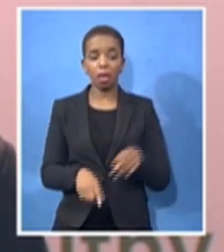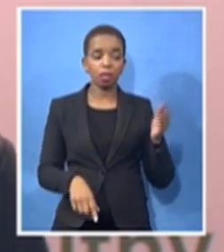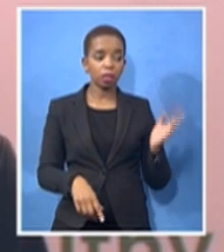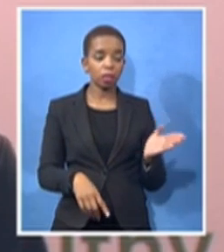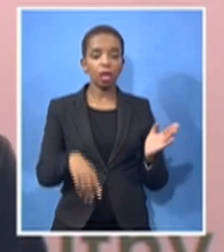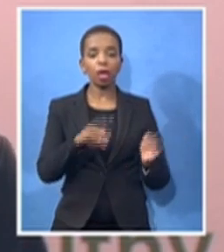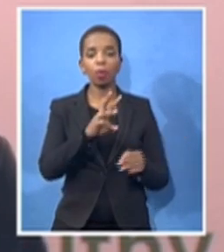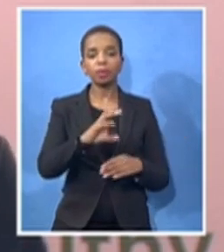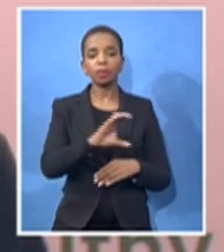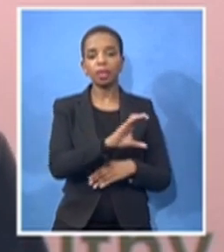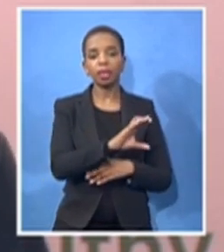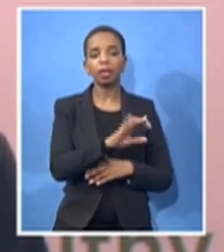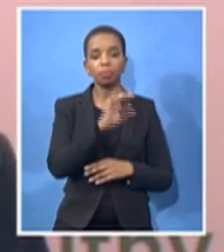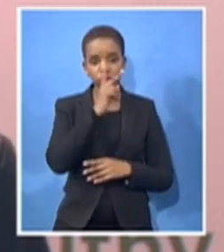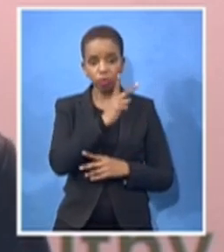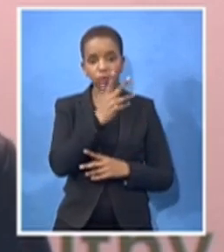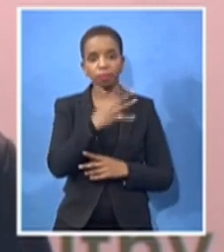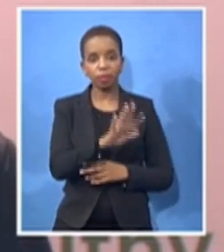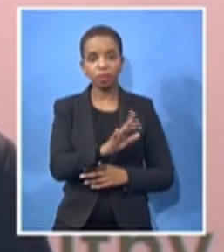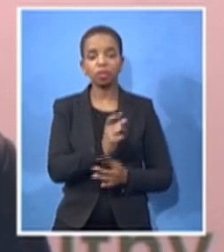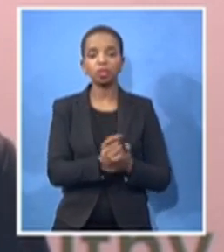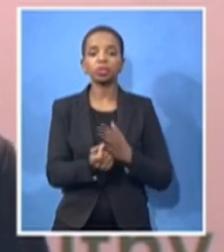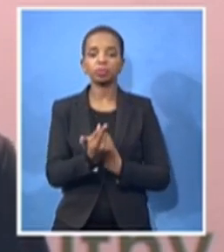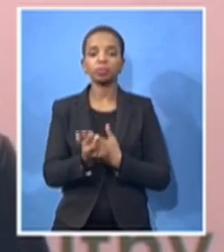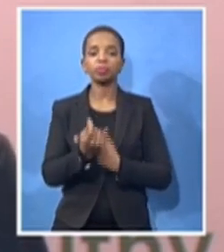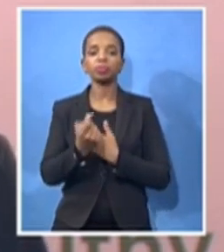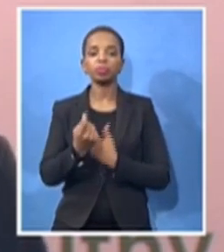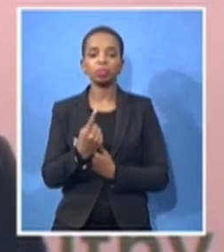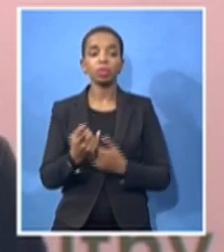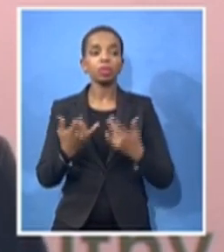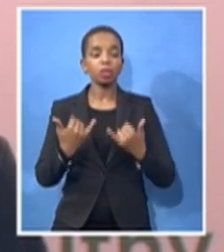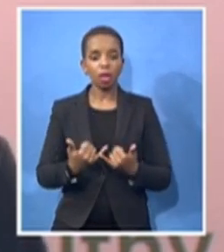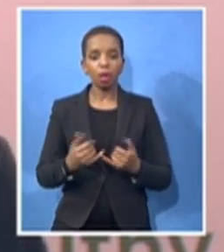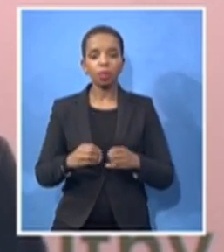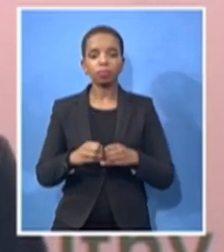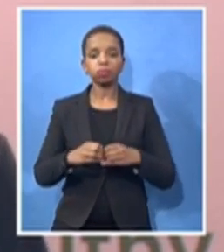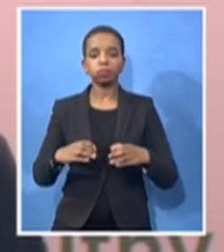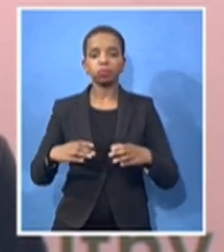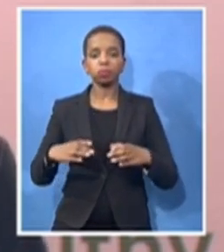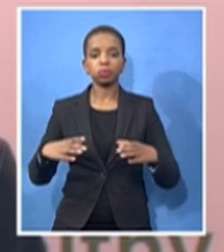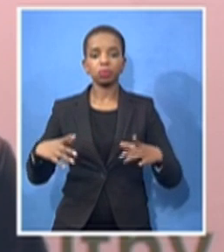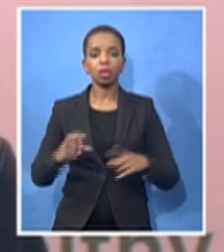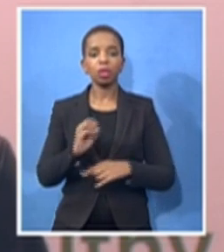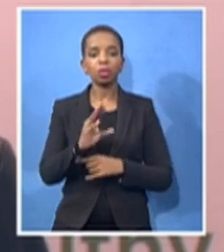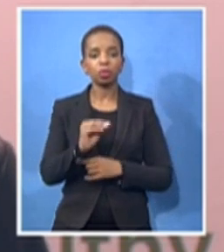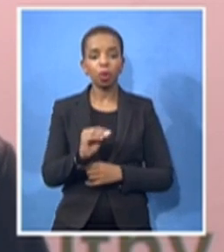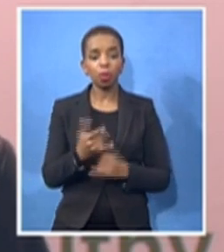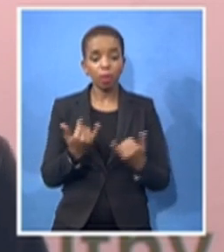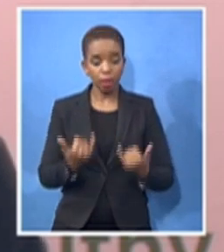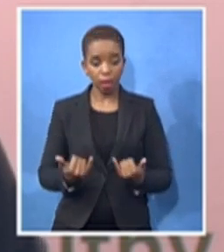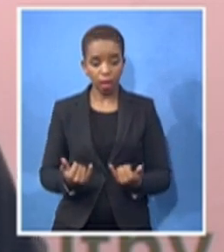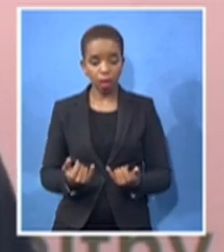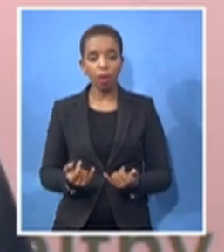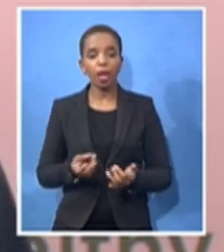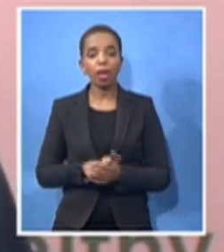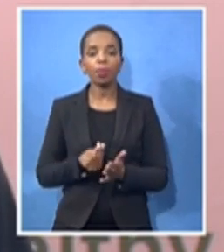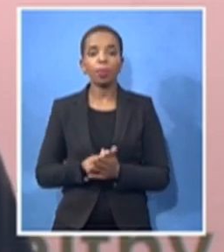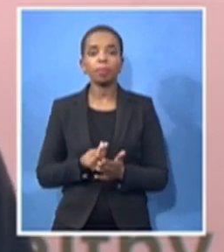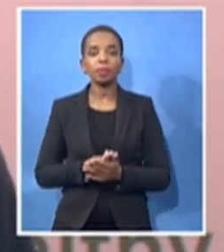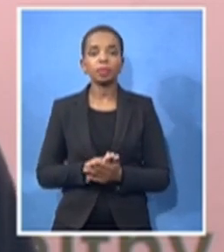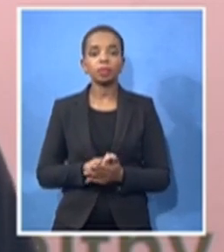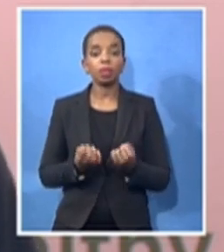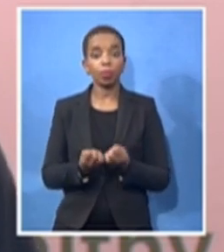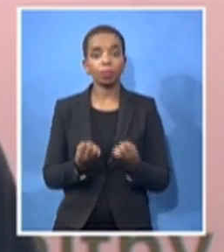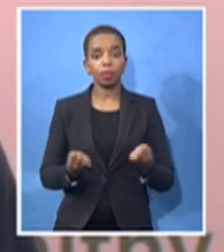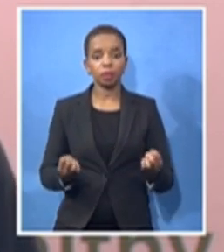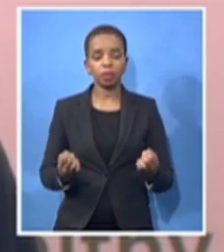of explosion. So these equipments are indeed going to be very helpful in this battle. But also